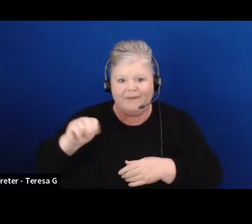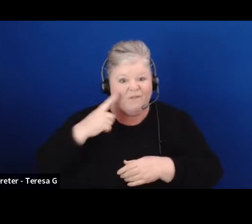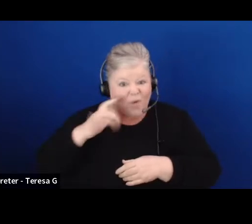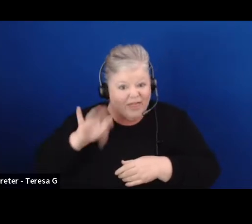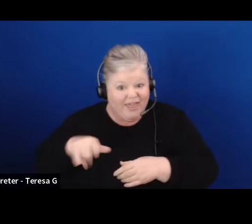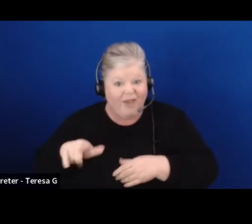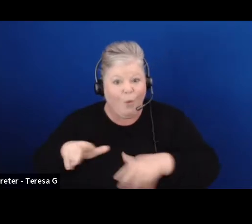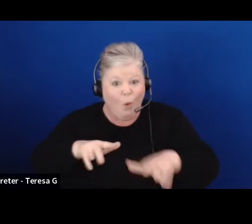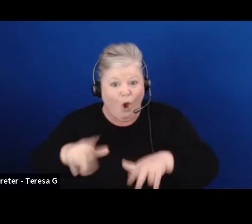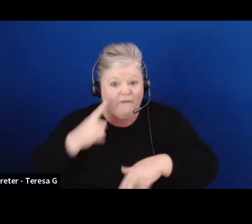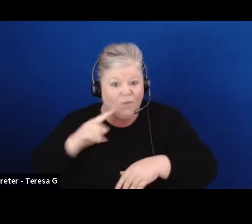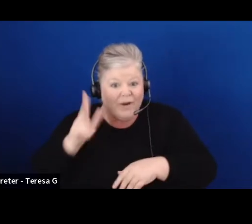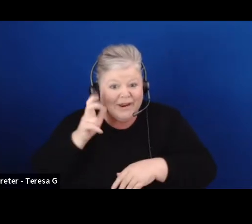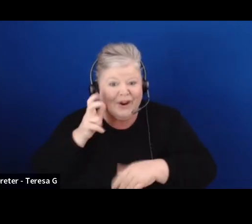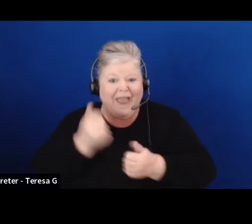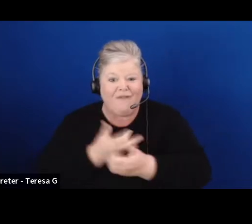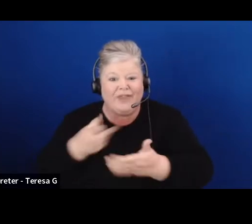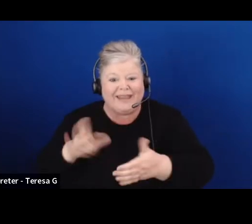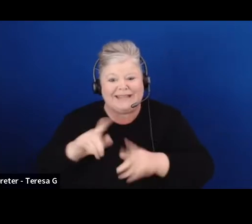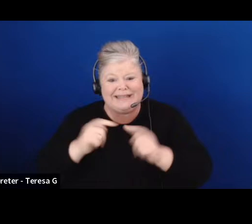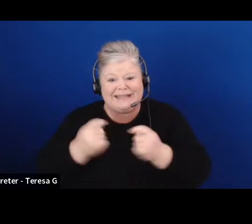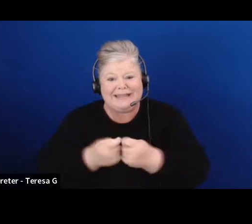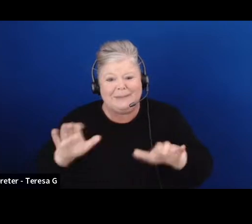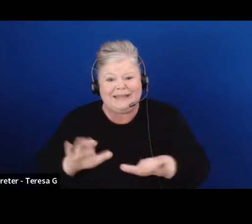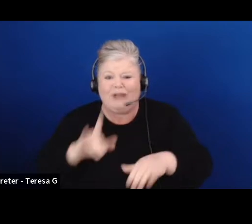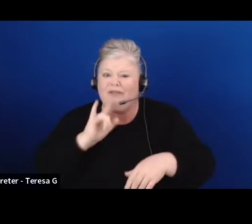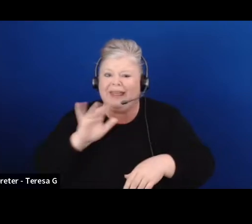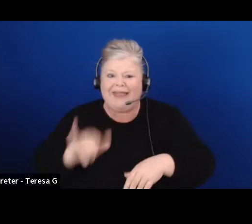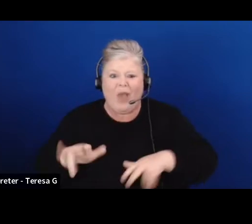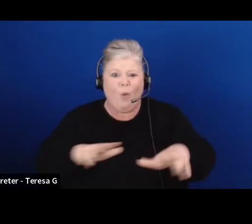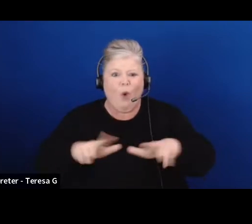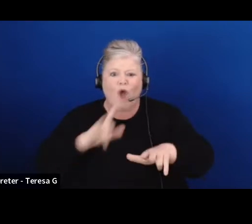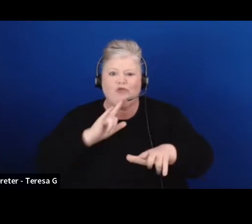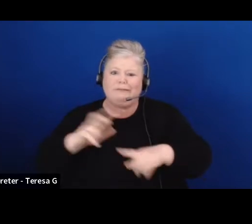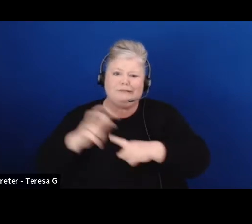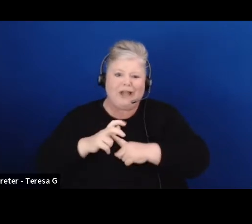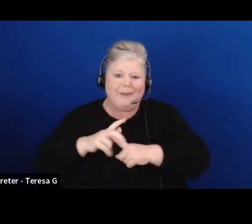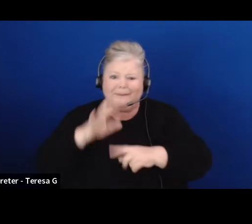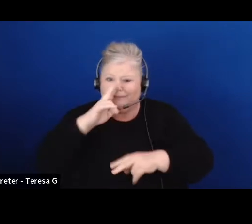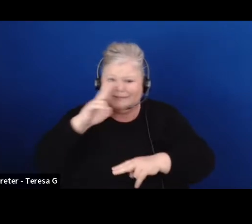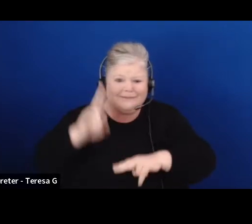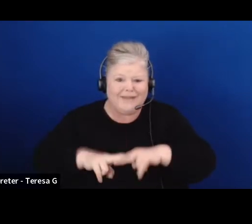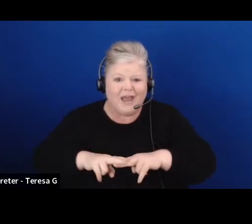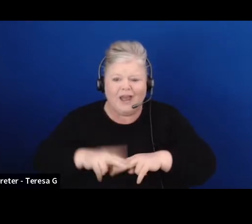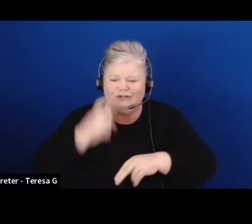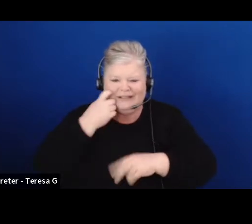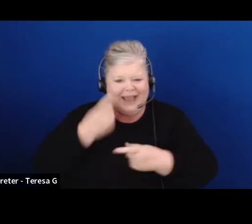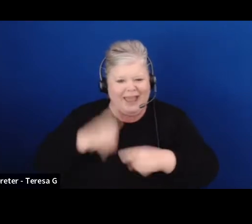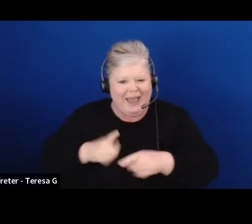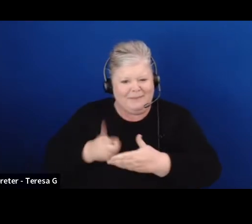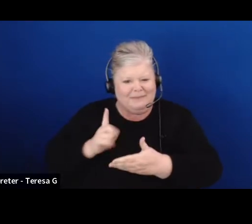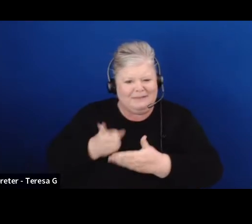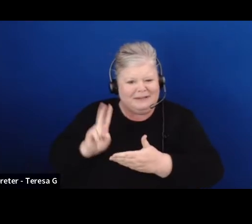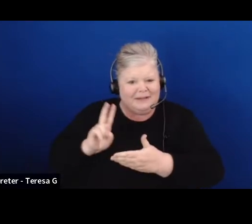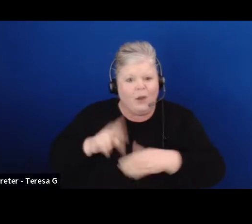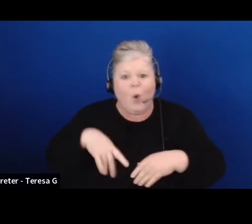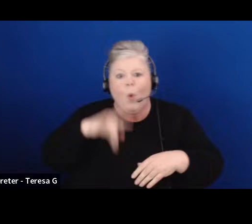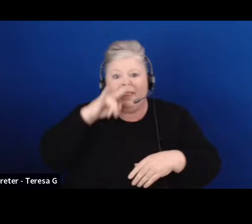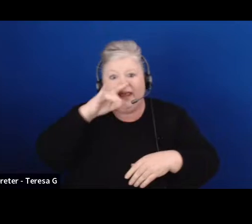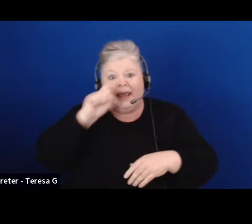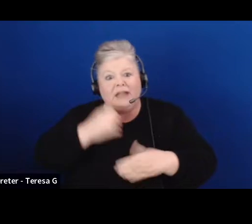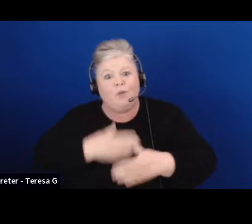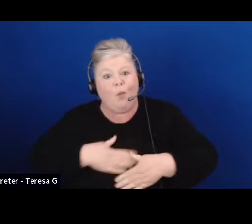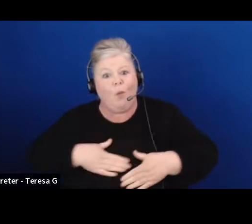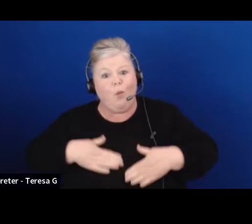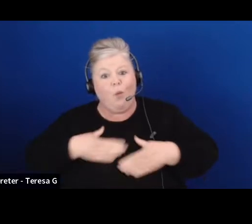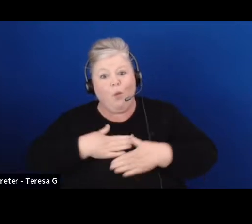and everything that he and his team do. That walk was so fun this year. It was a couple weeks ago. The kids had